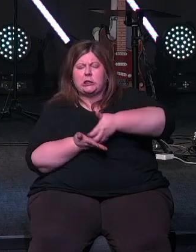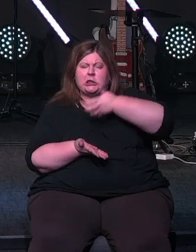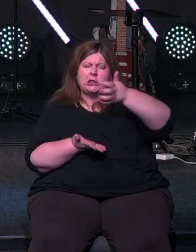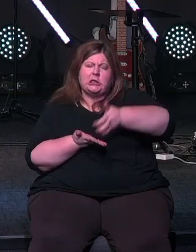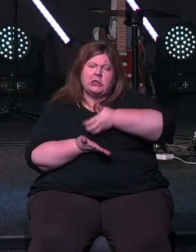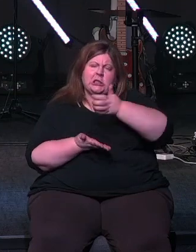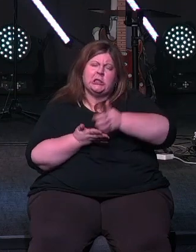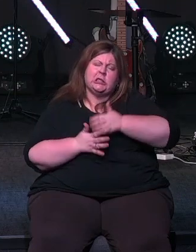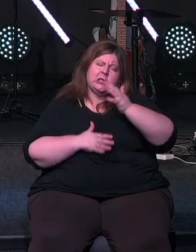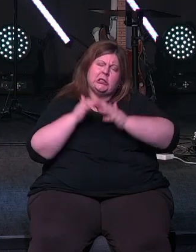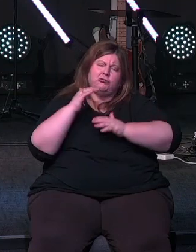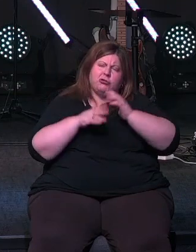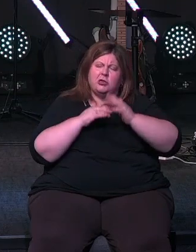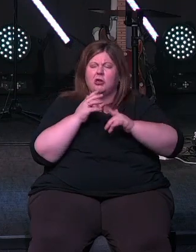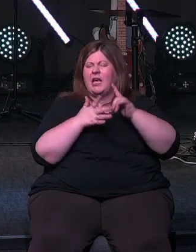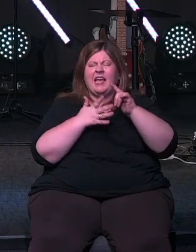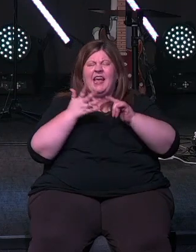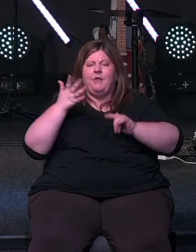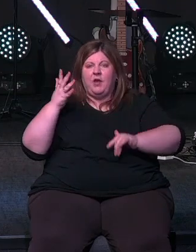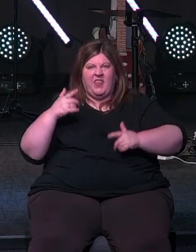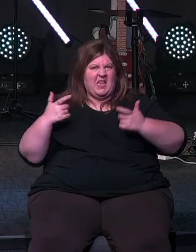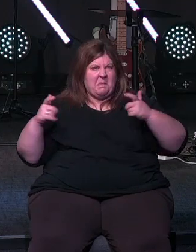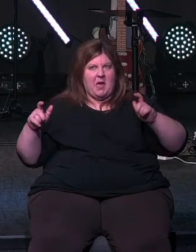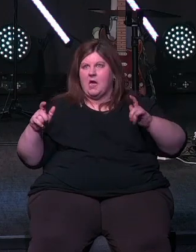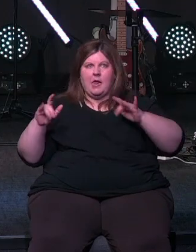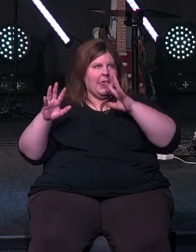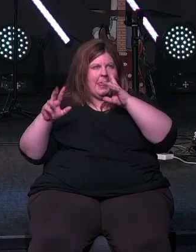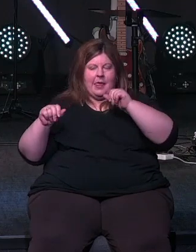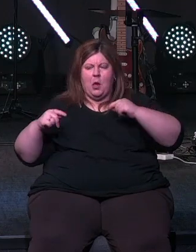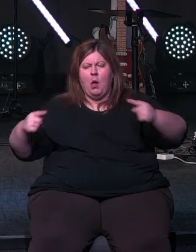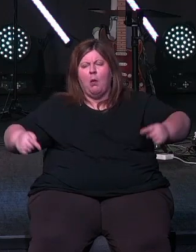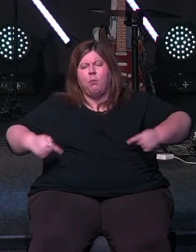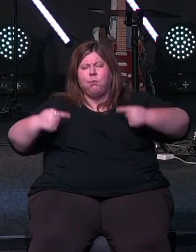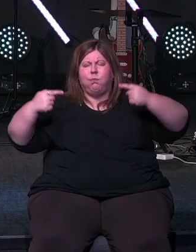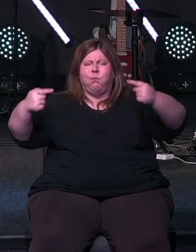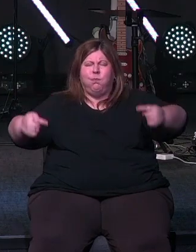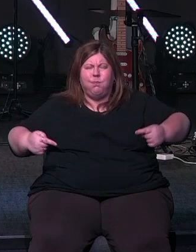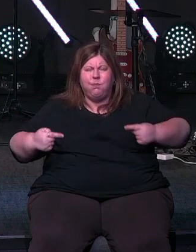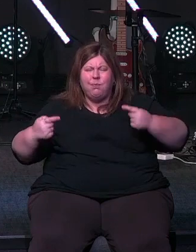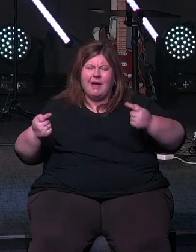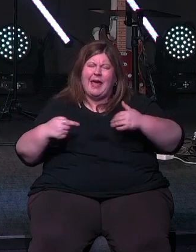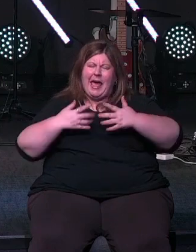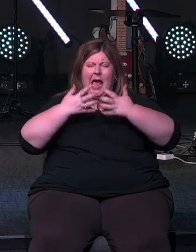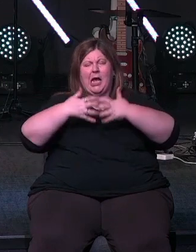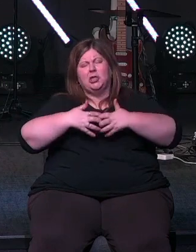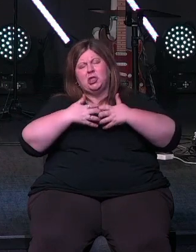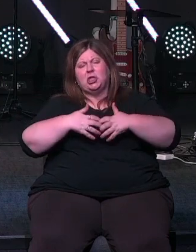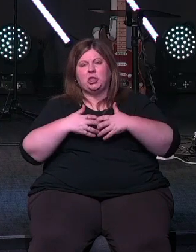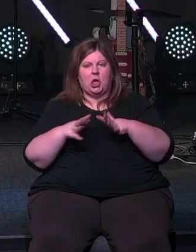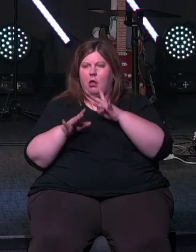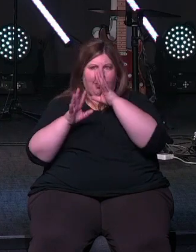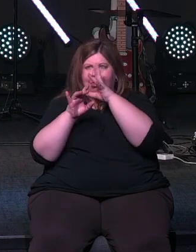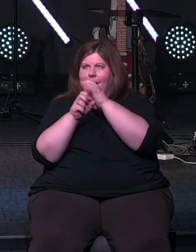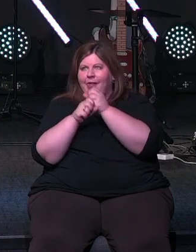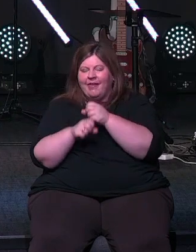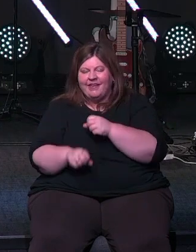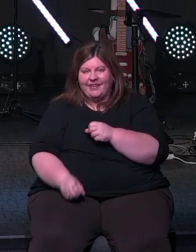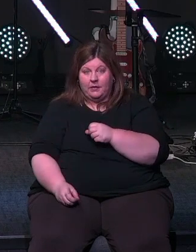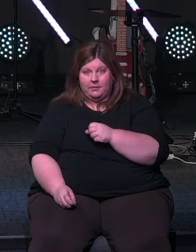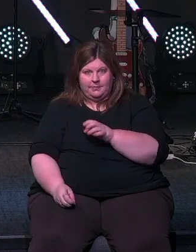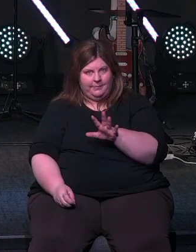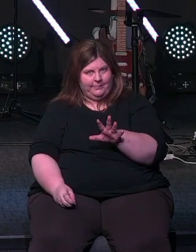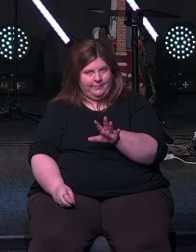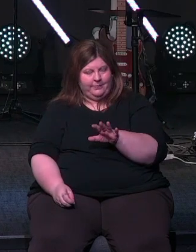mean, construction equipment, anything big with big wheels, big tires, big engines, that's what they love. So imagine